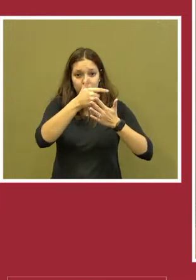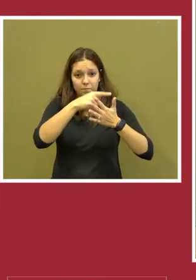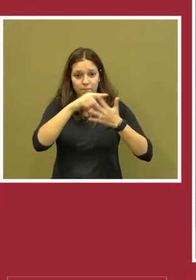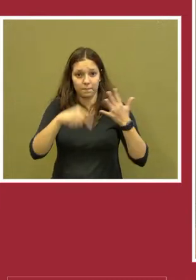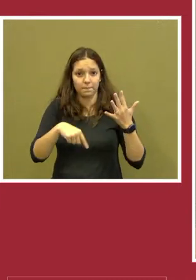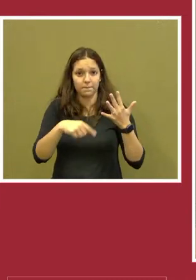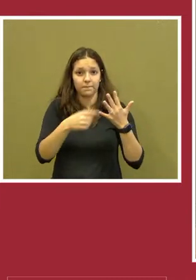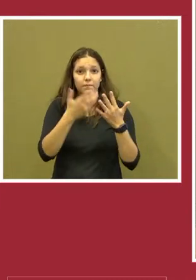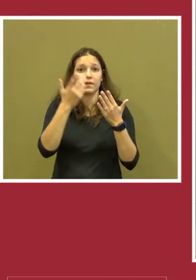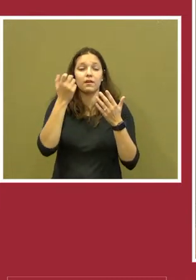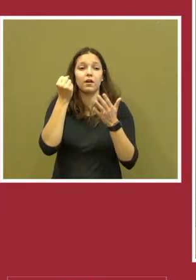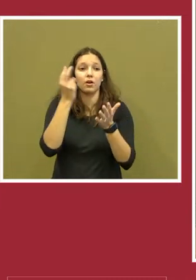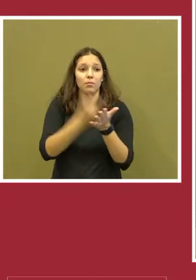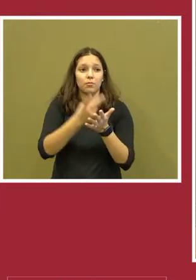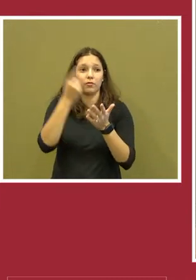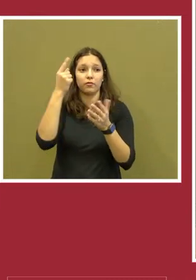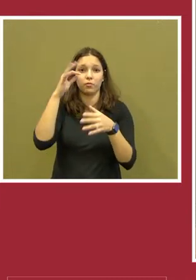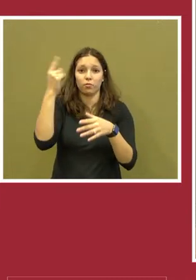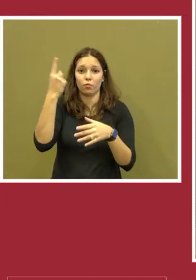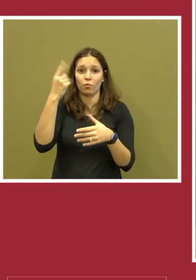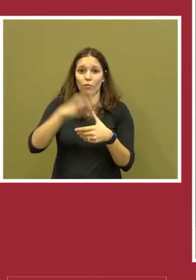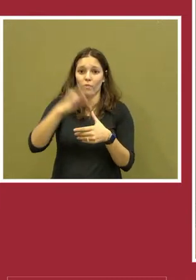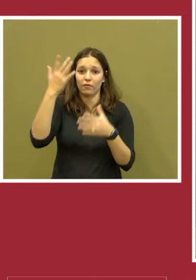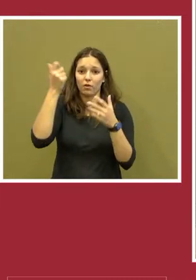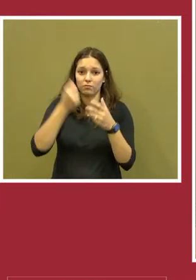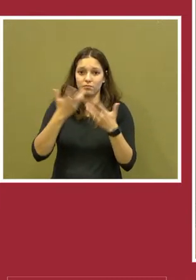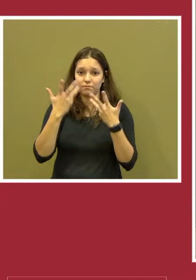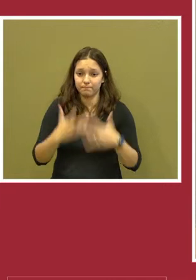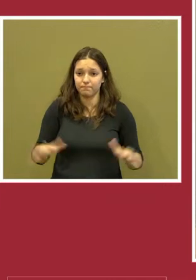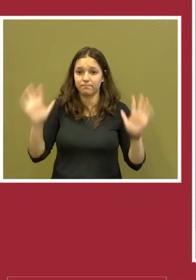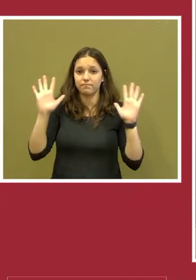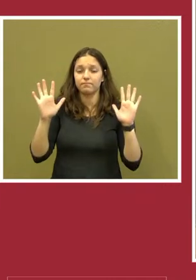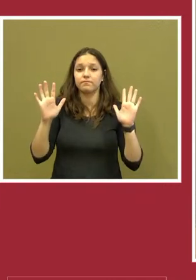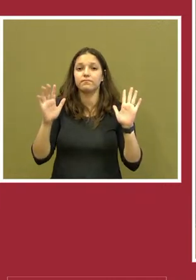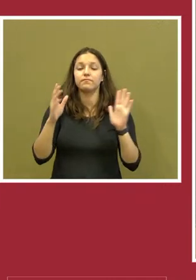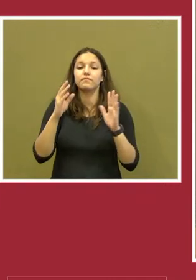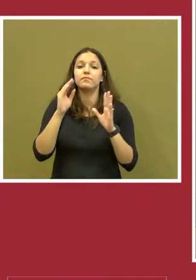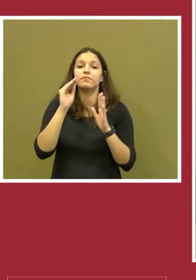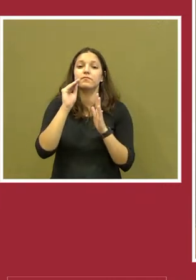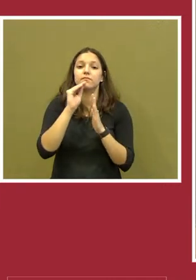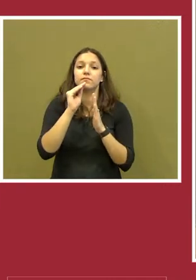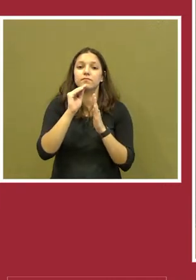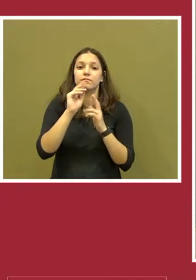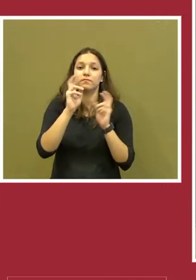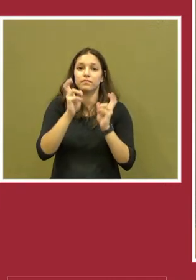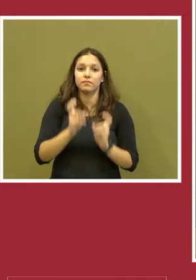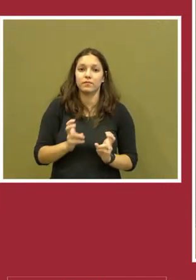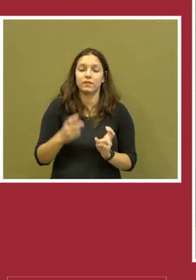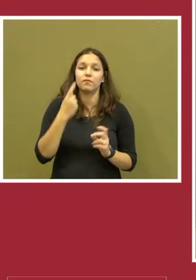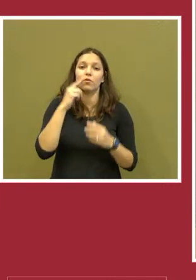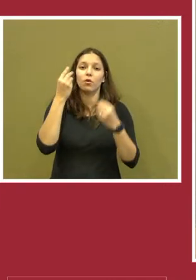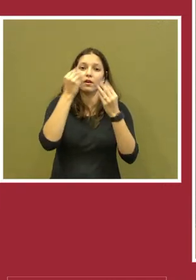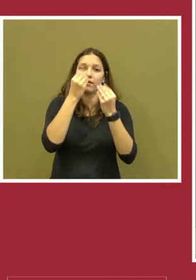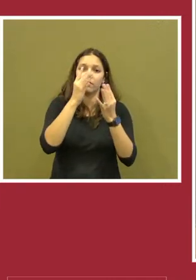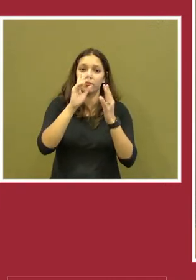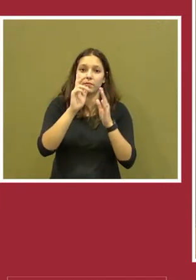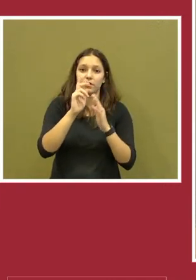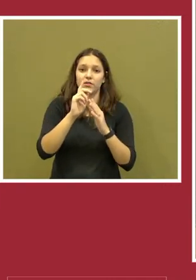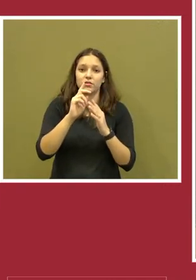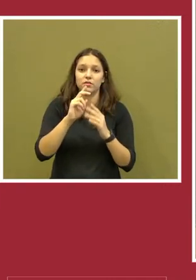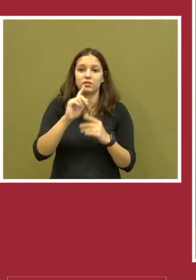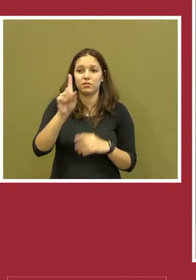then disposed of in a single motion. Items on the consent for action are for informational purposes